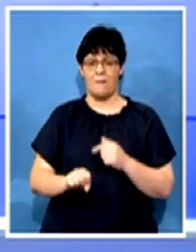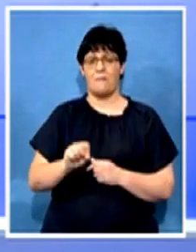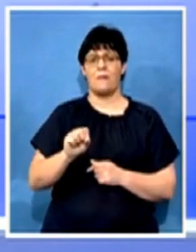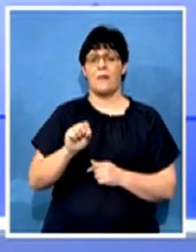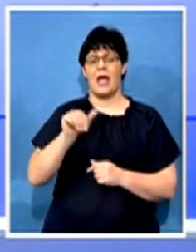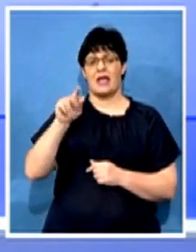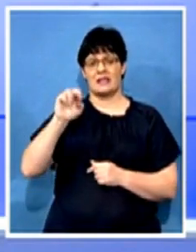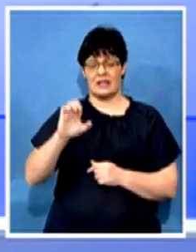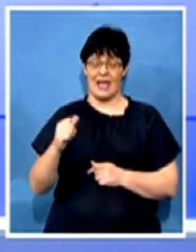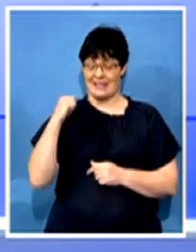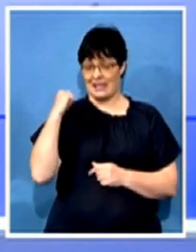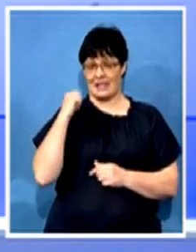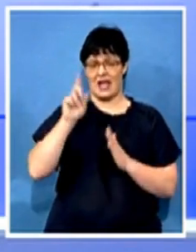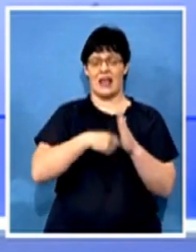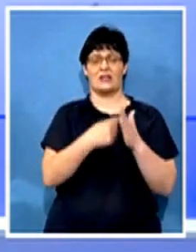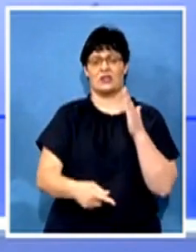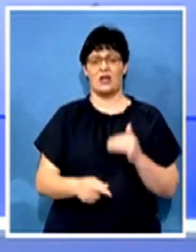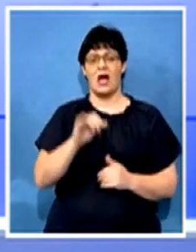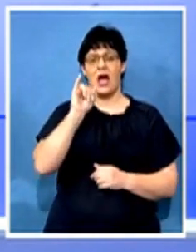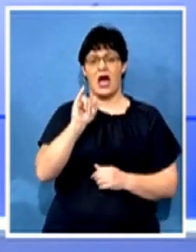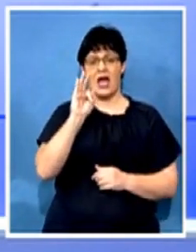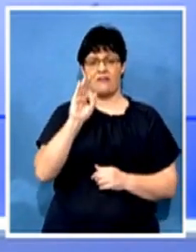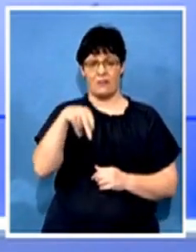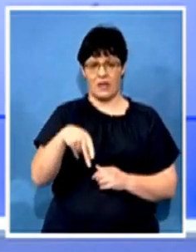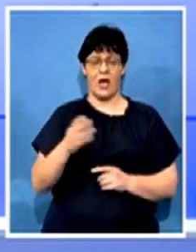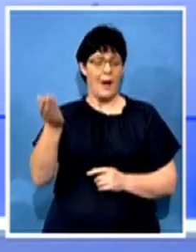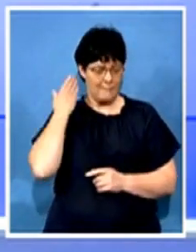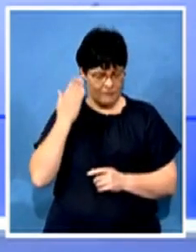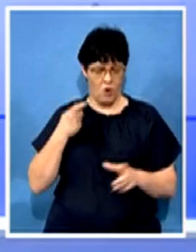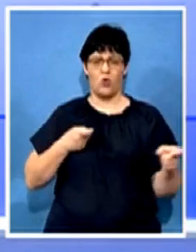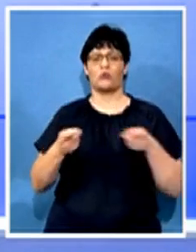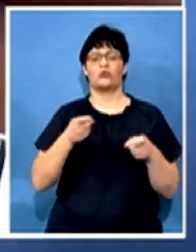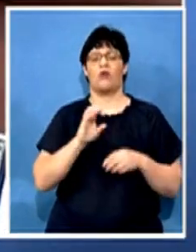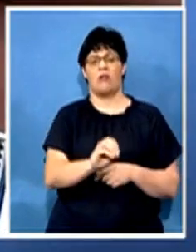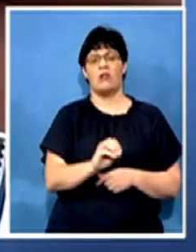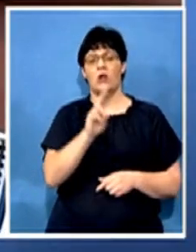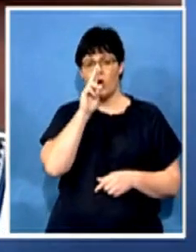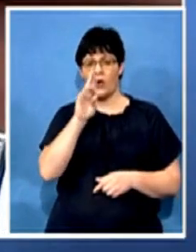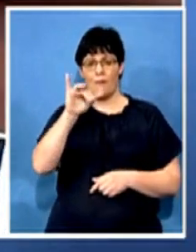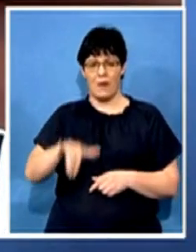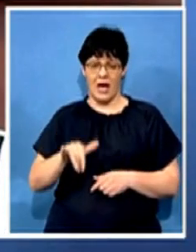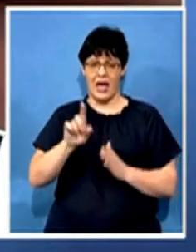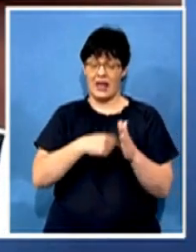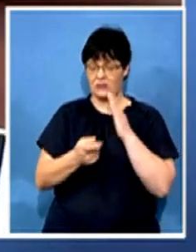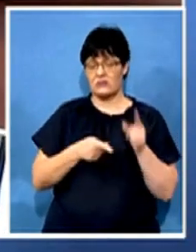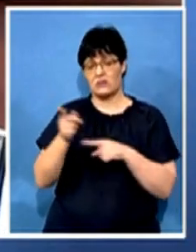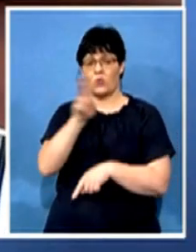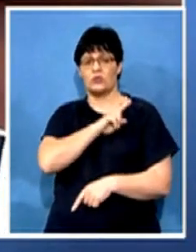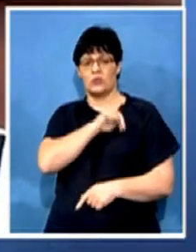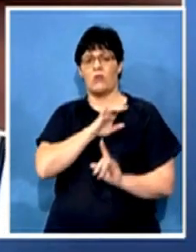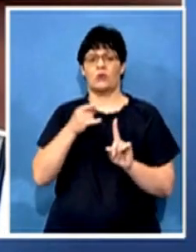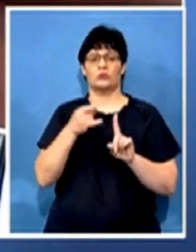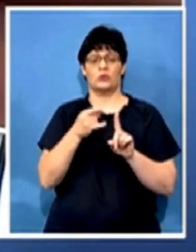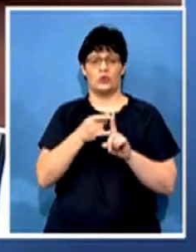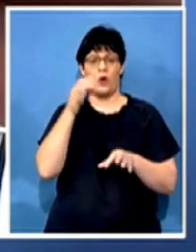had control of Nkandla in previous years. To look at by-elections in KZN, we're now joined via Zoom by political analyst Professor Bheki